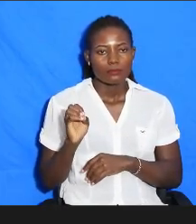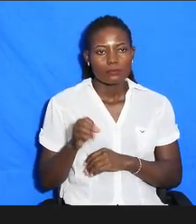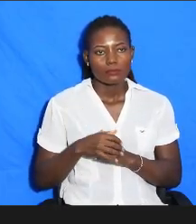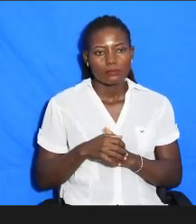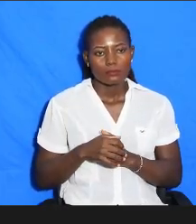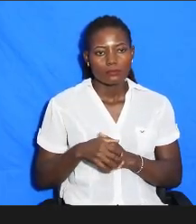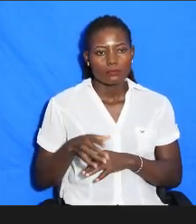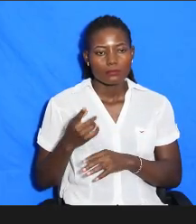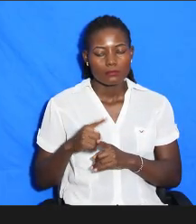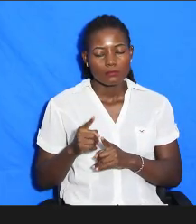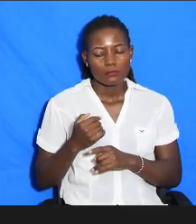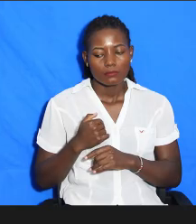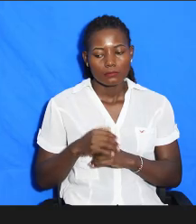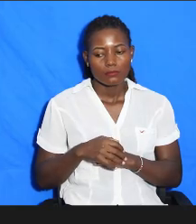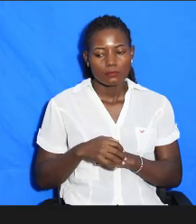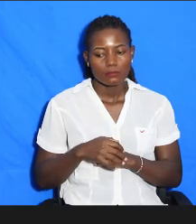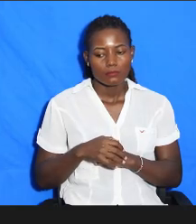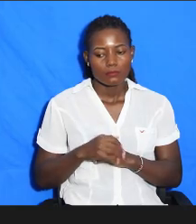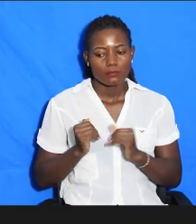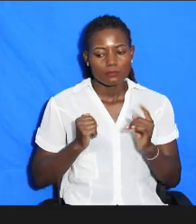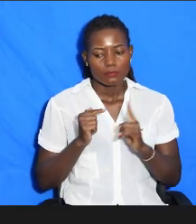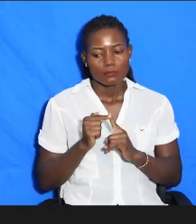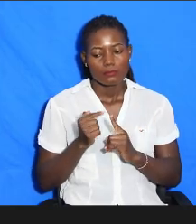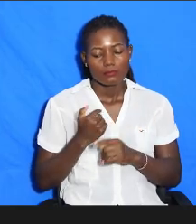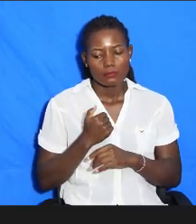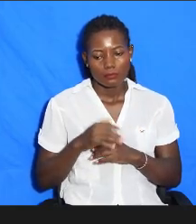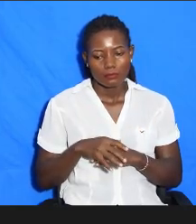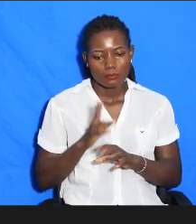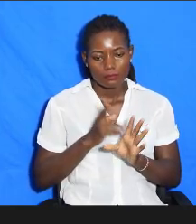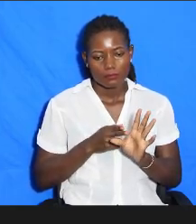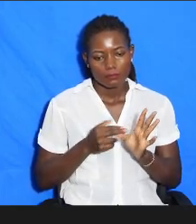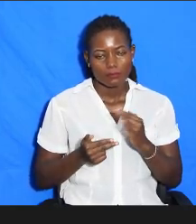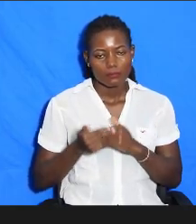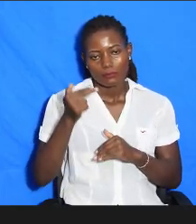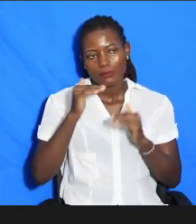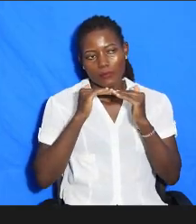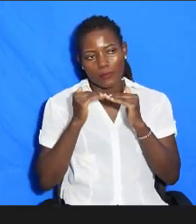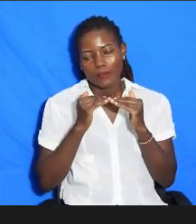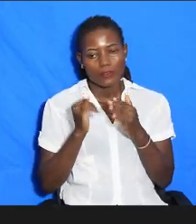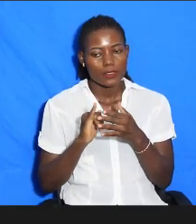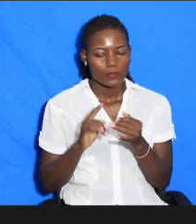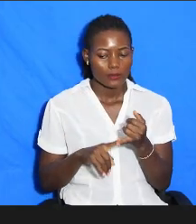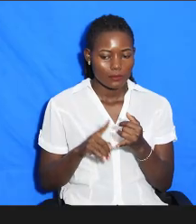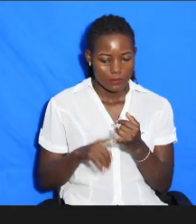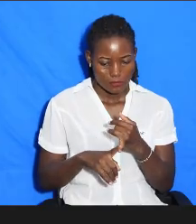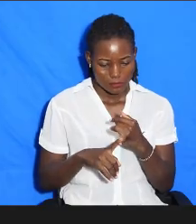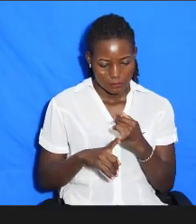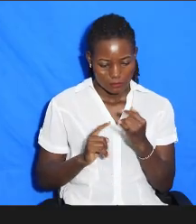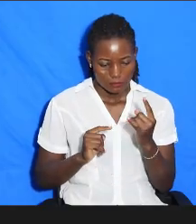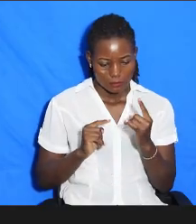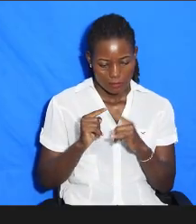So I'm really looking forward to perform at a higher level. That's one thing that I'm really looking forward to